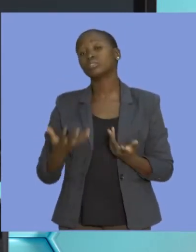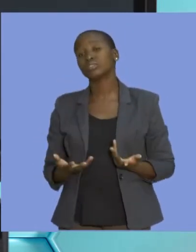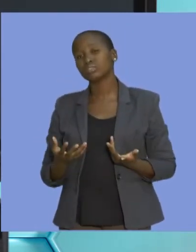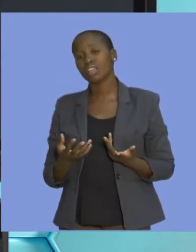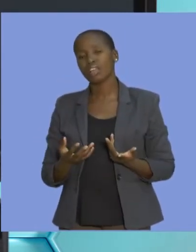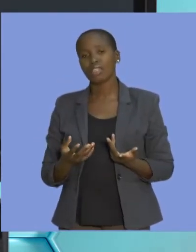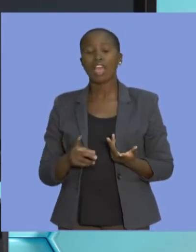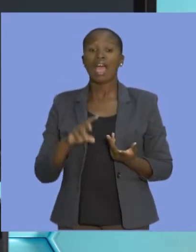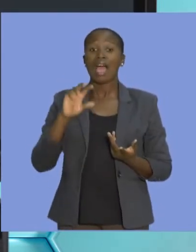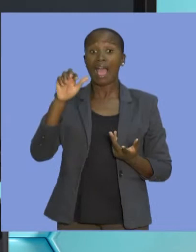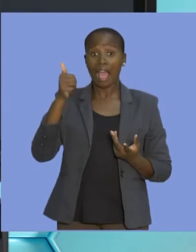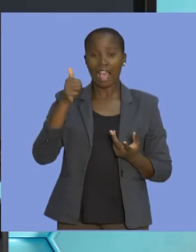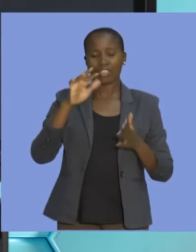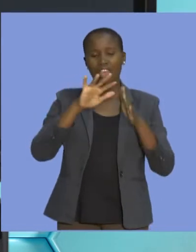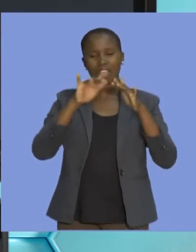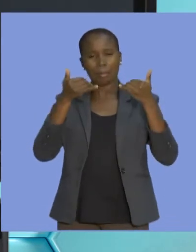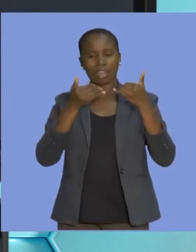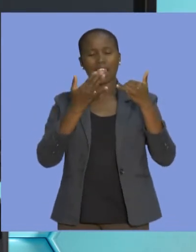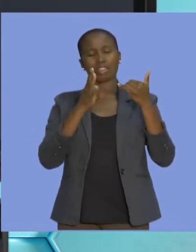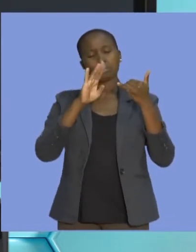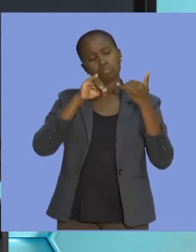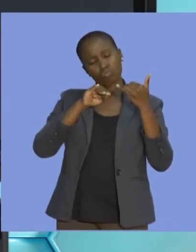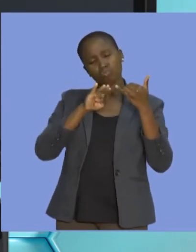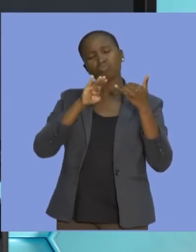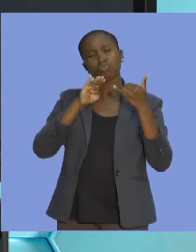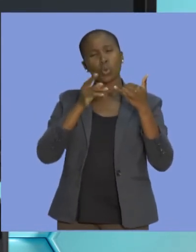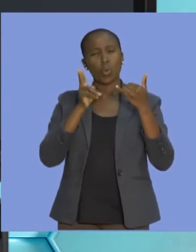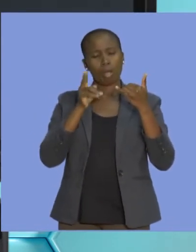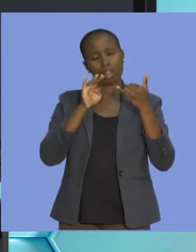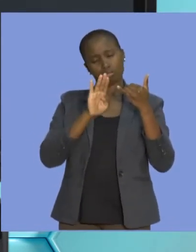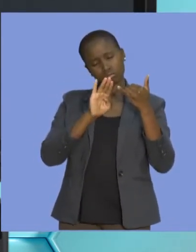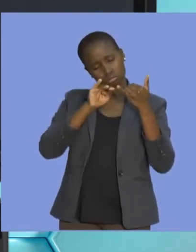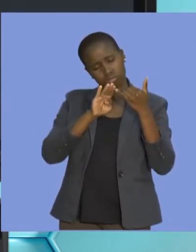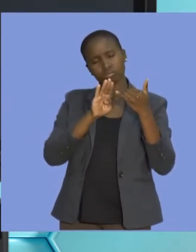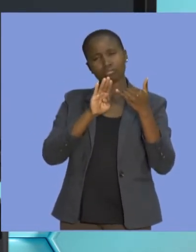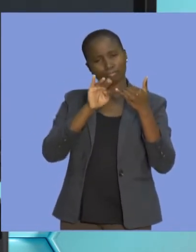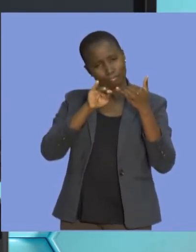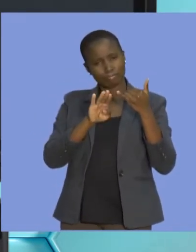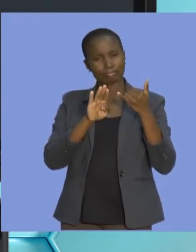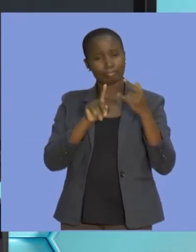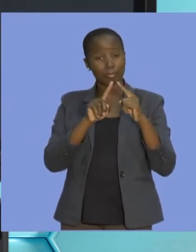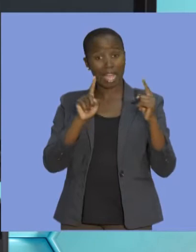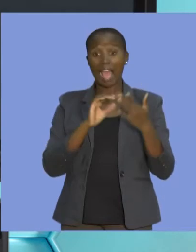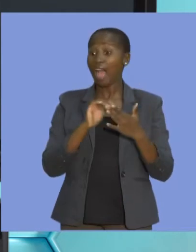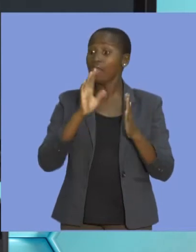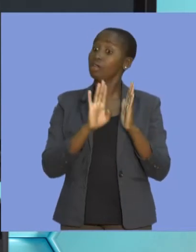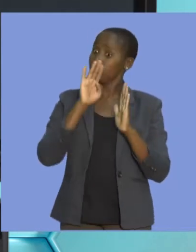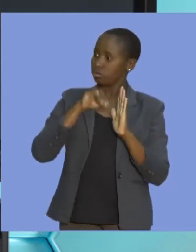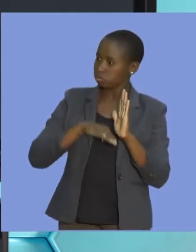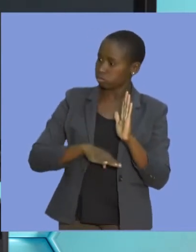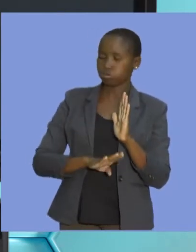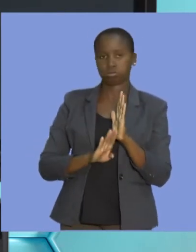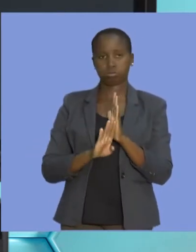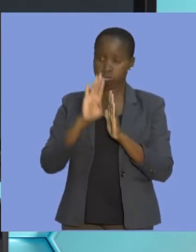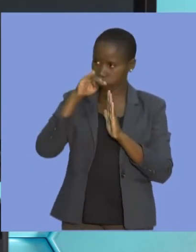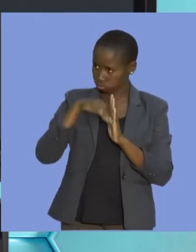the movement, no, it doesn't move a lot. Which one do you choose? Usually that movement shows high